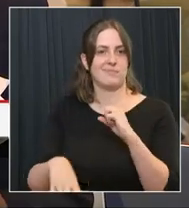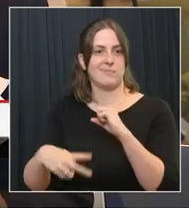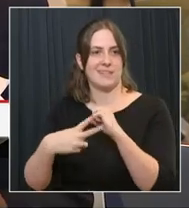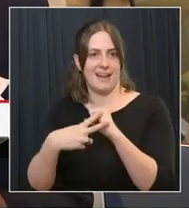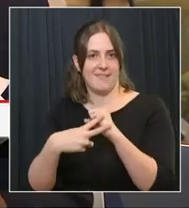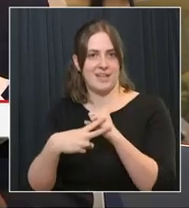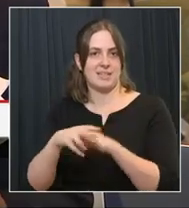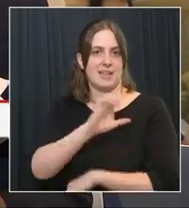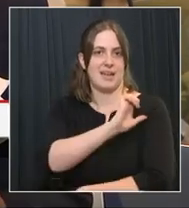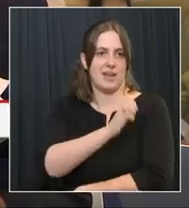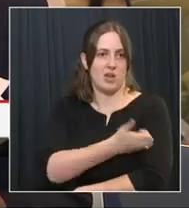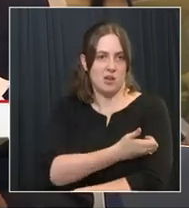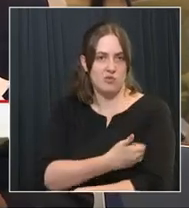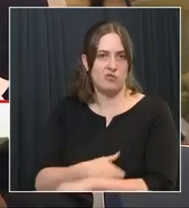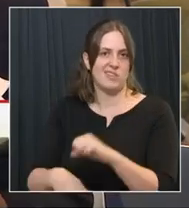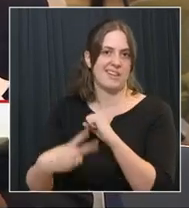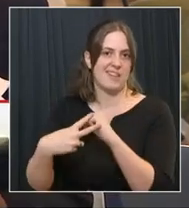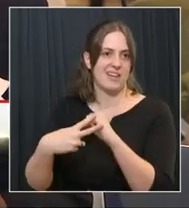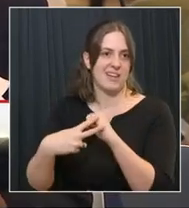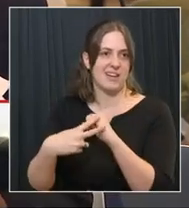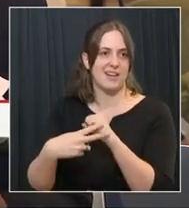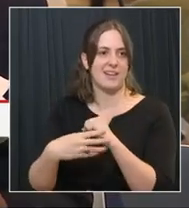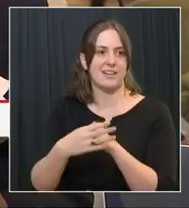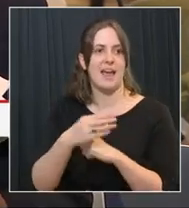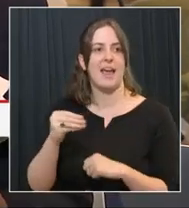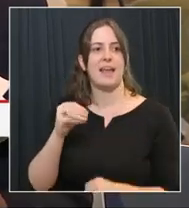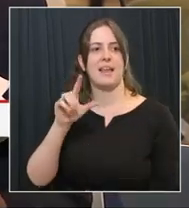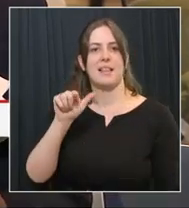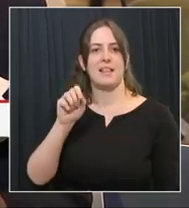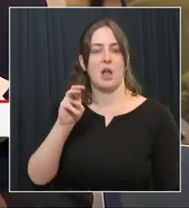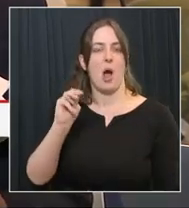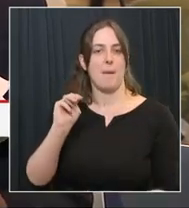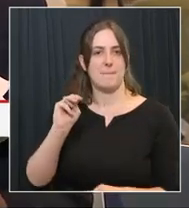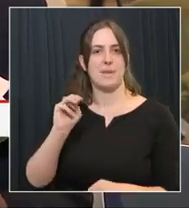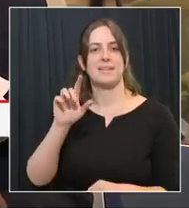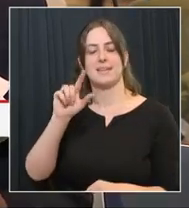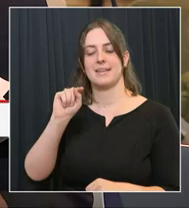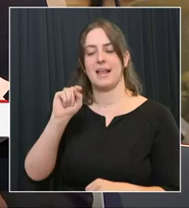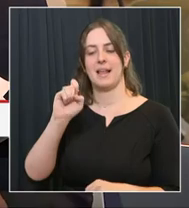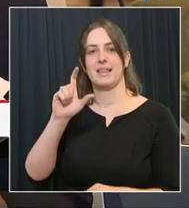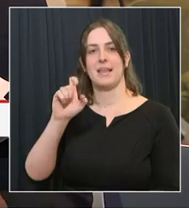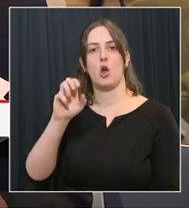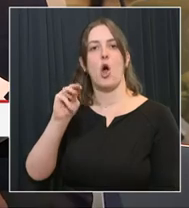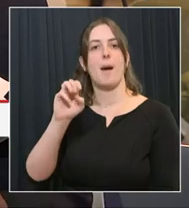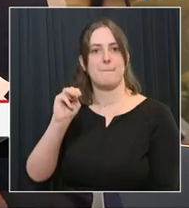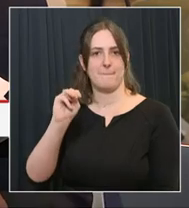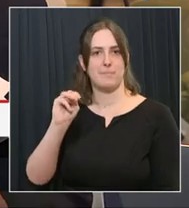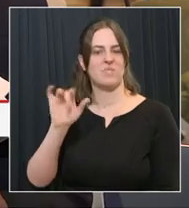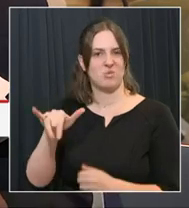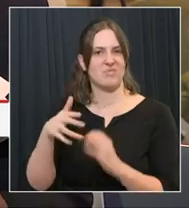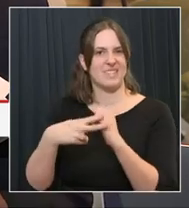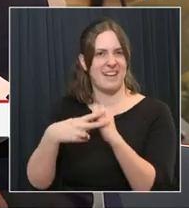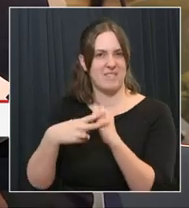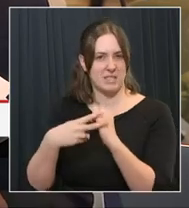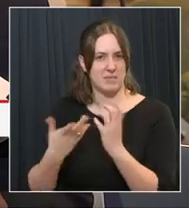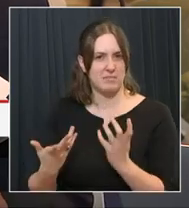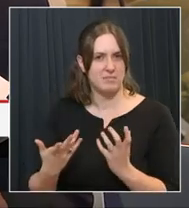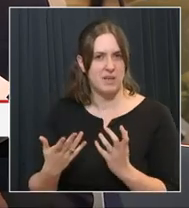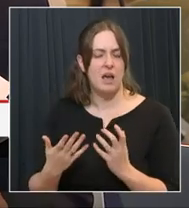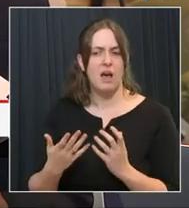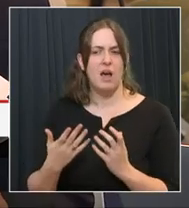those savings and attributed to what departments and agencies? Moreover, how do